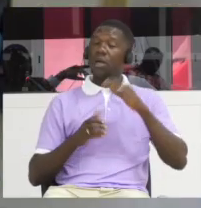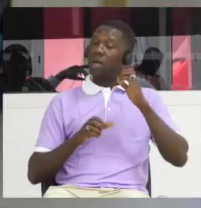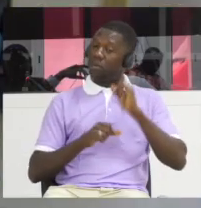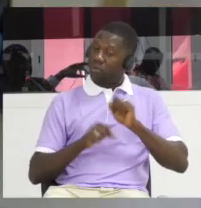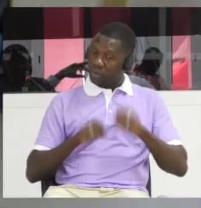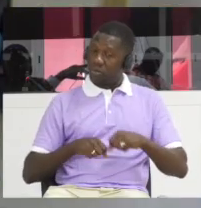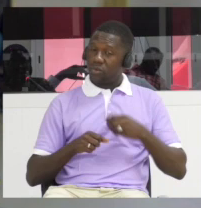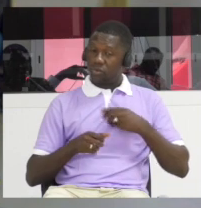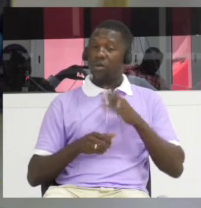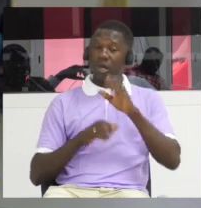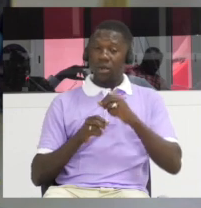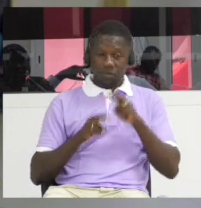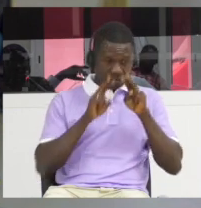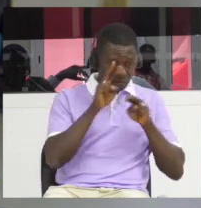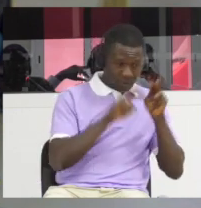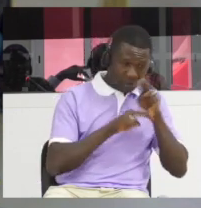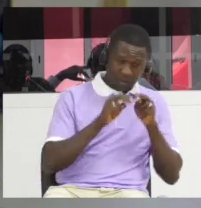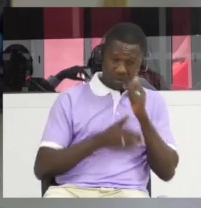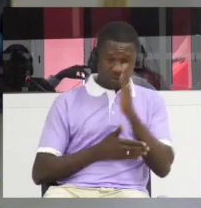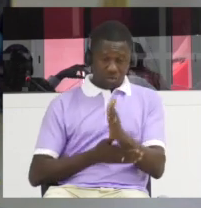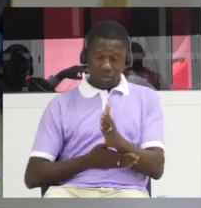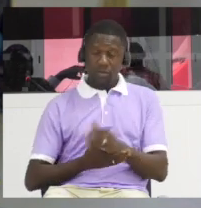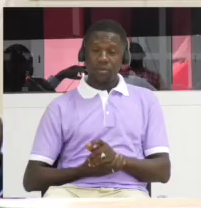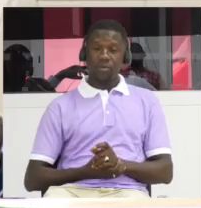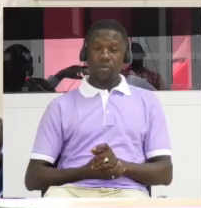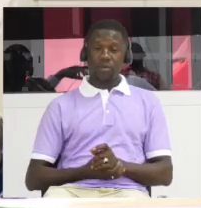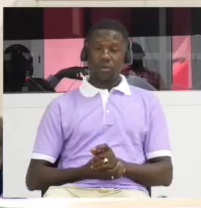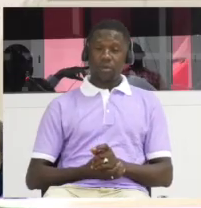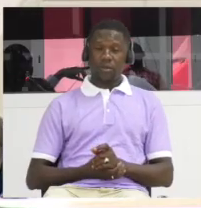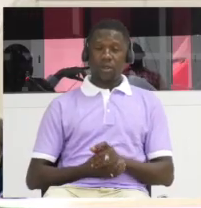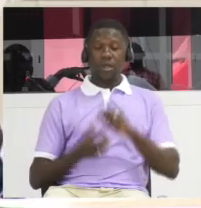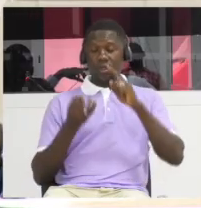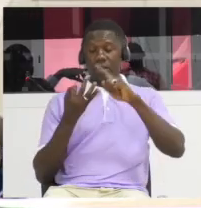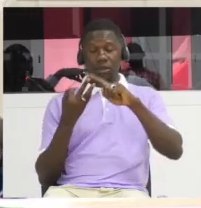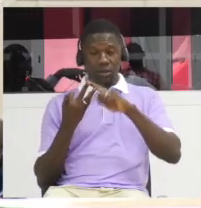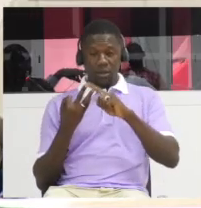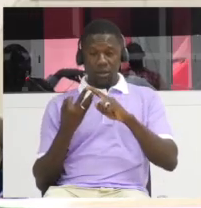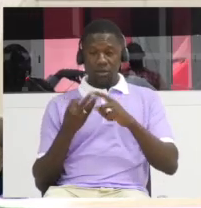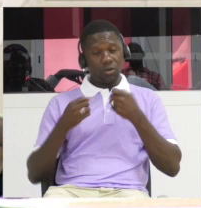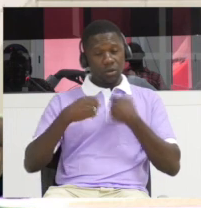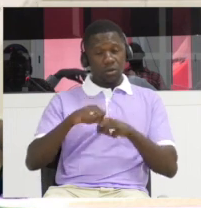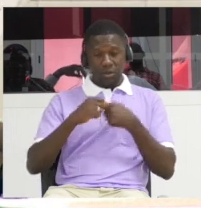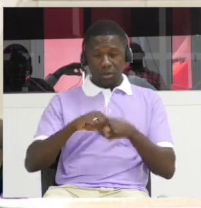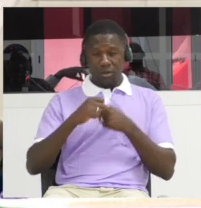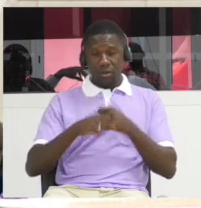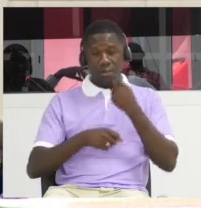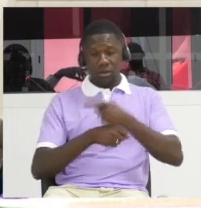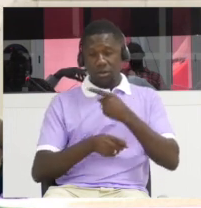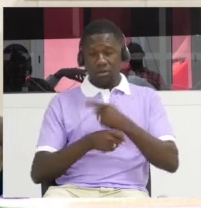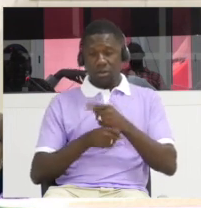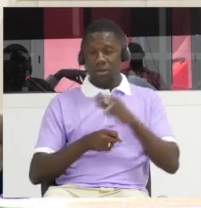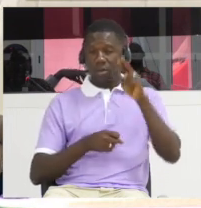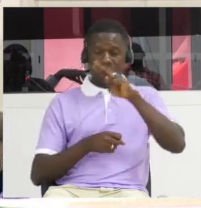effective command over their men and to supervise them properly, and C, to train the